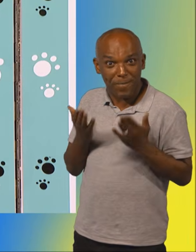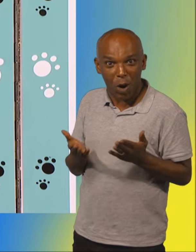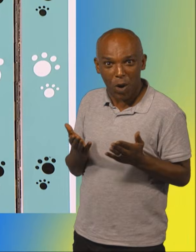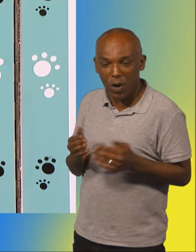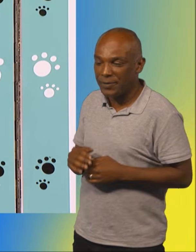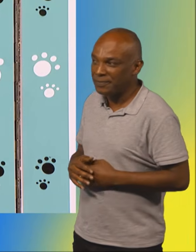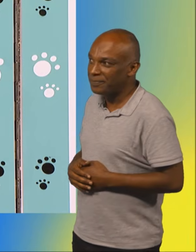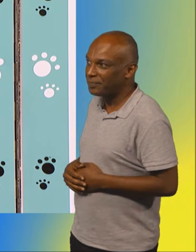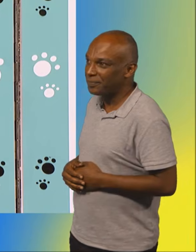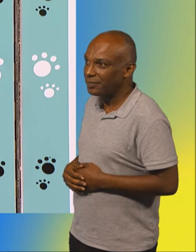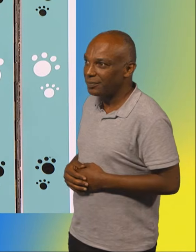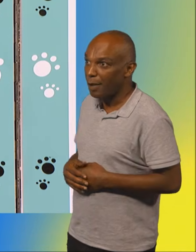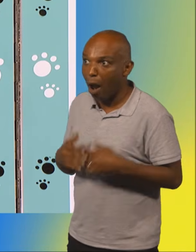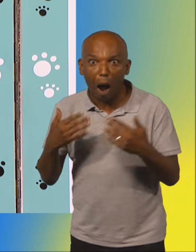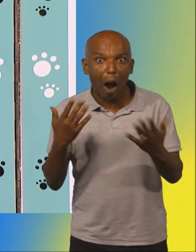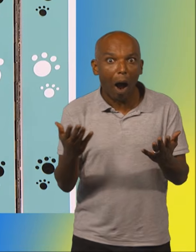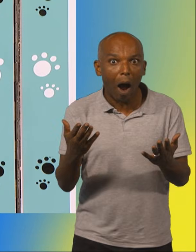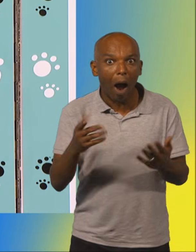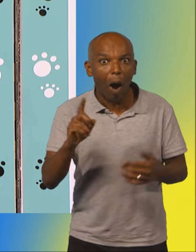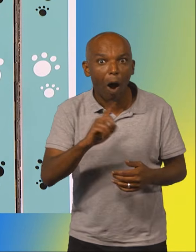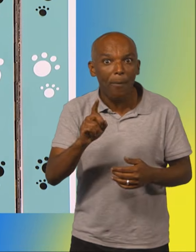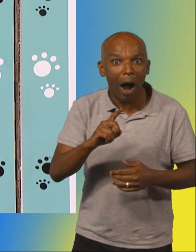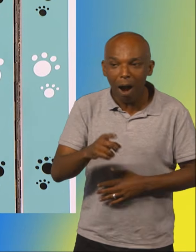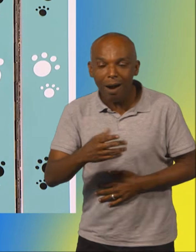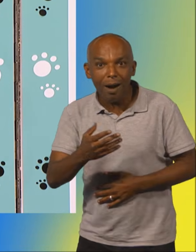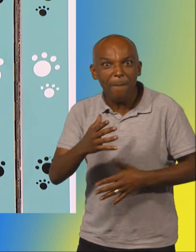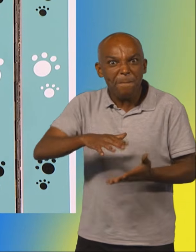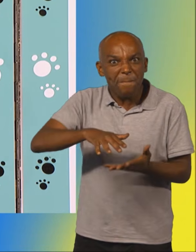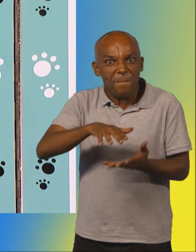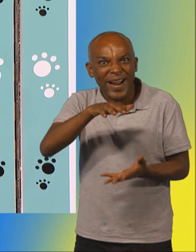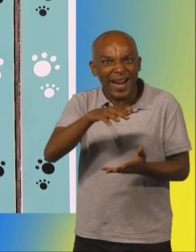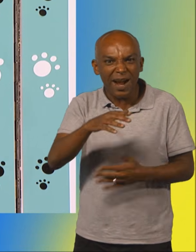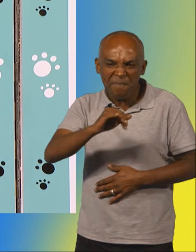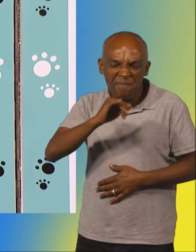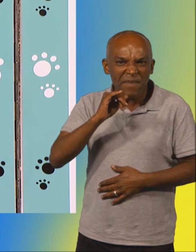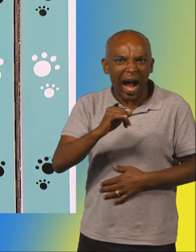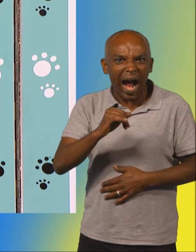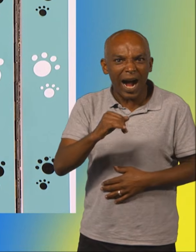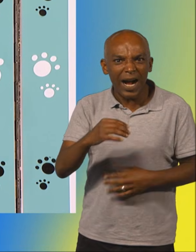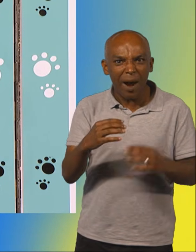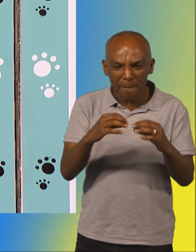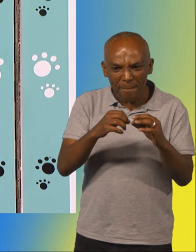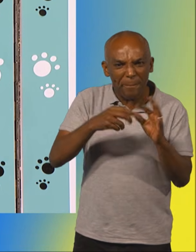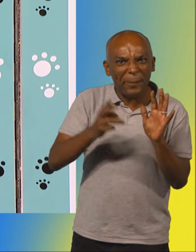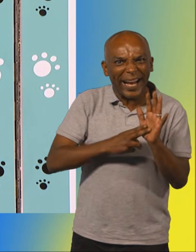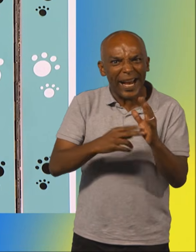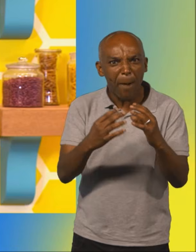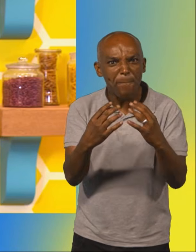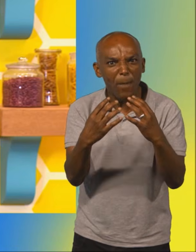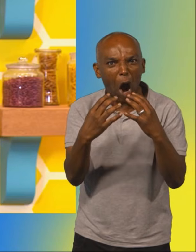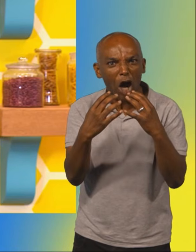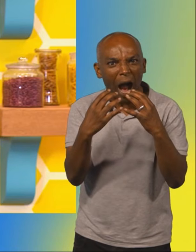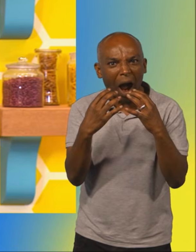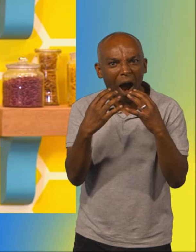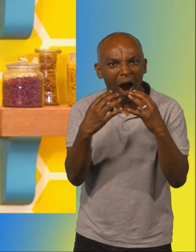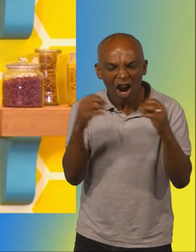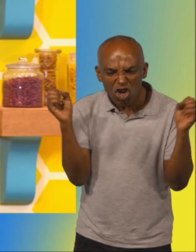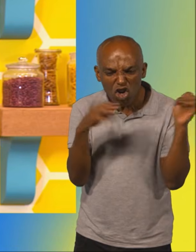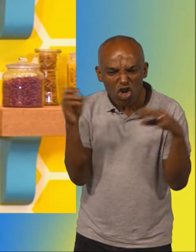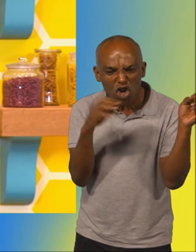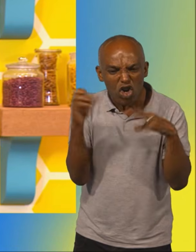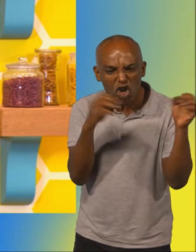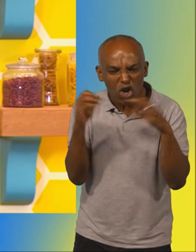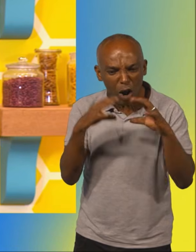How about this recipe? Big Bad Bean Burger. It's bound to fill him up. Yum, it